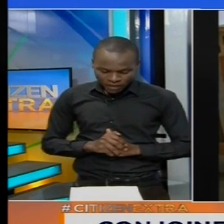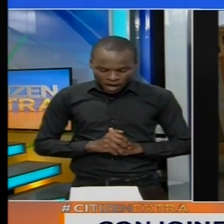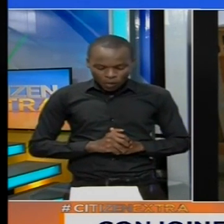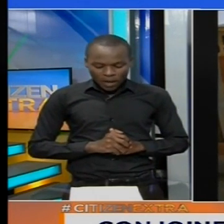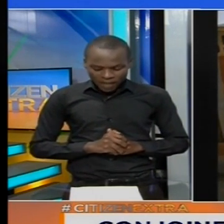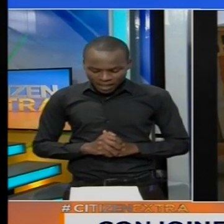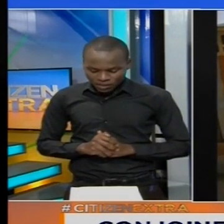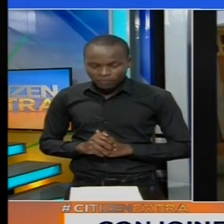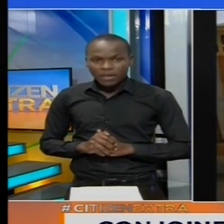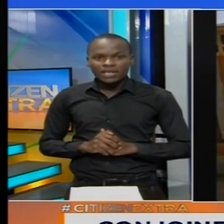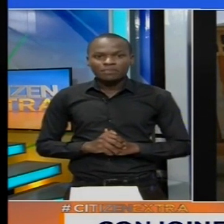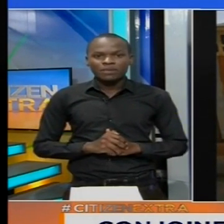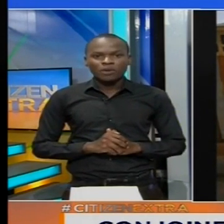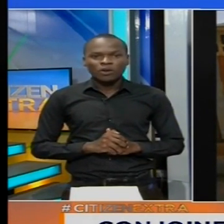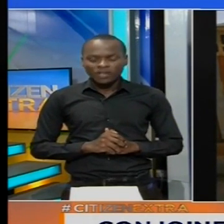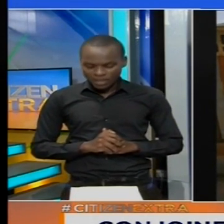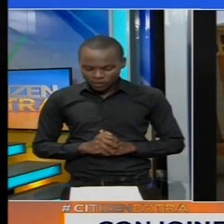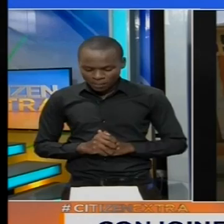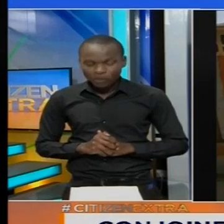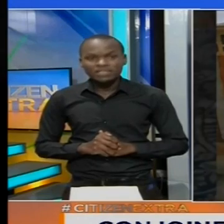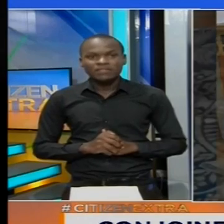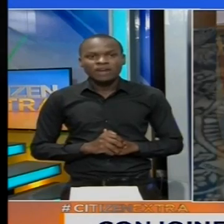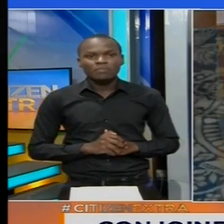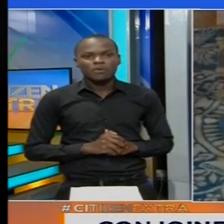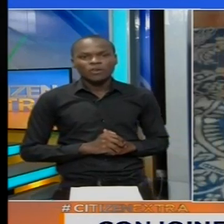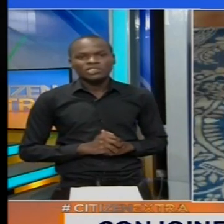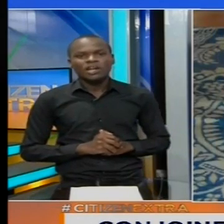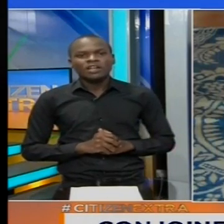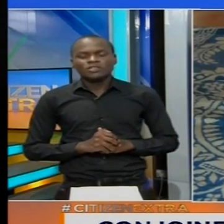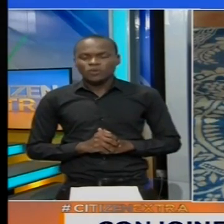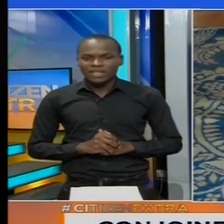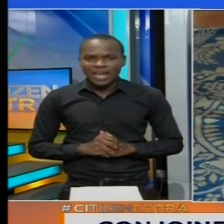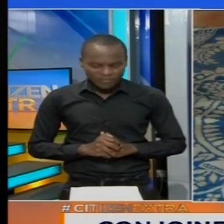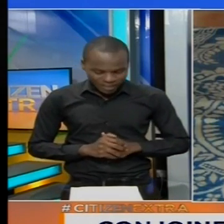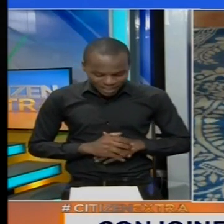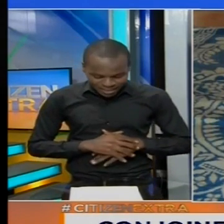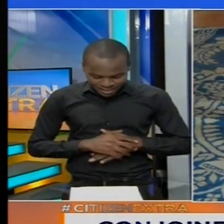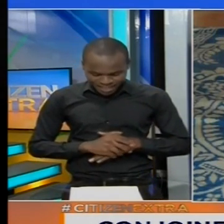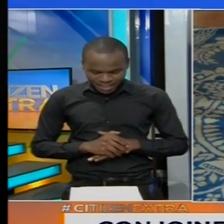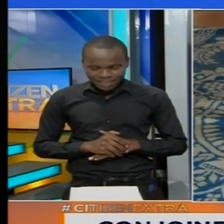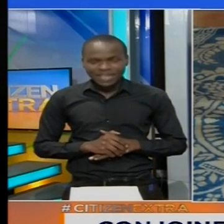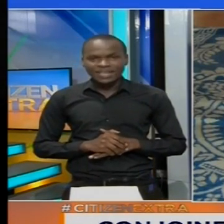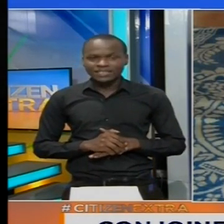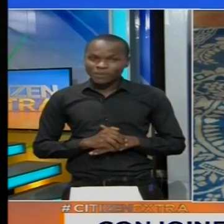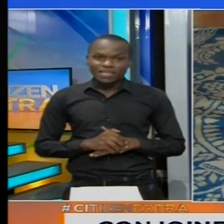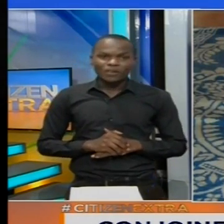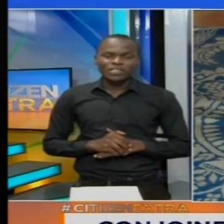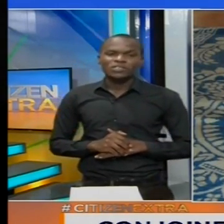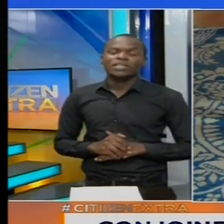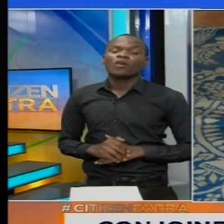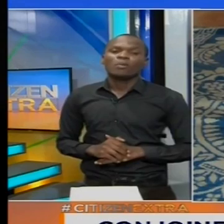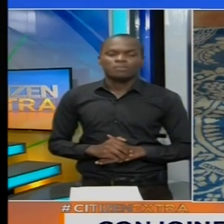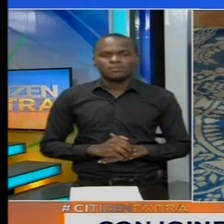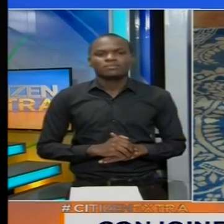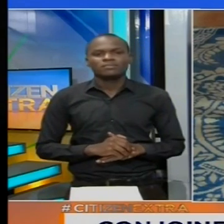have won the hearts of many people online with a positive approach to life, and they're saying that despite their condition,